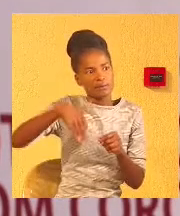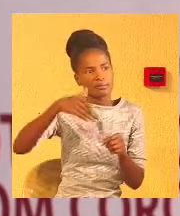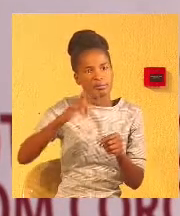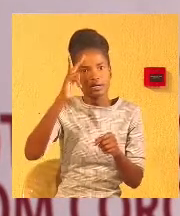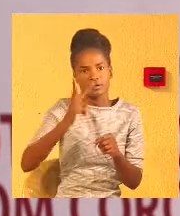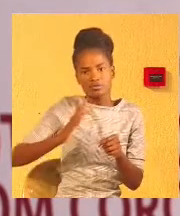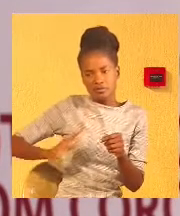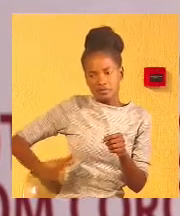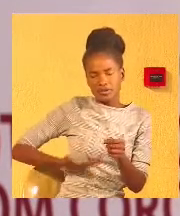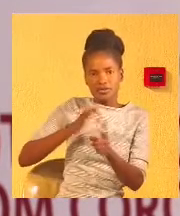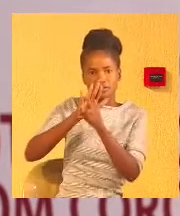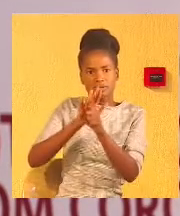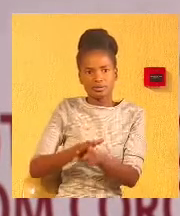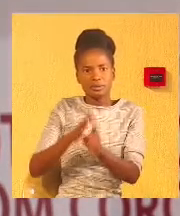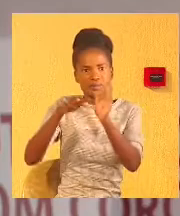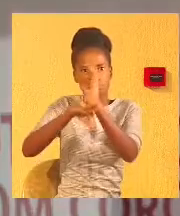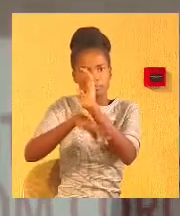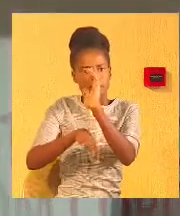production farmers?